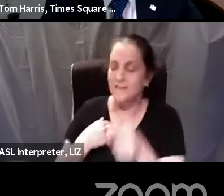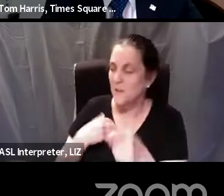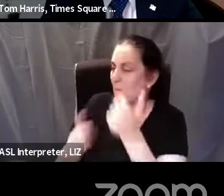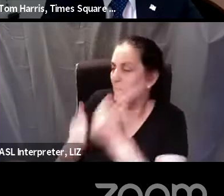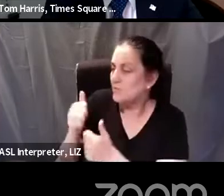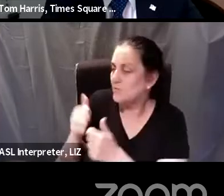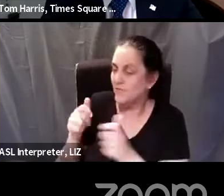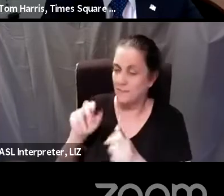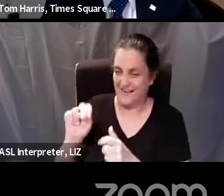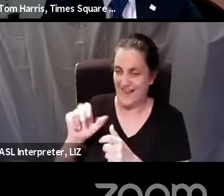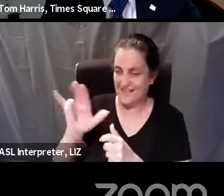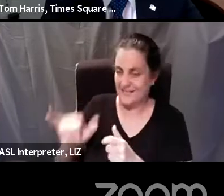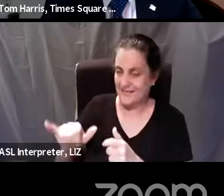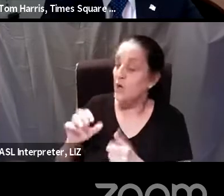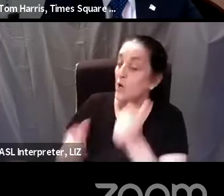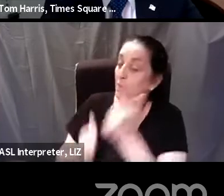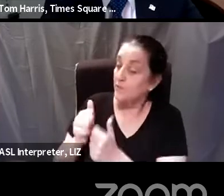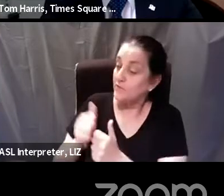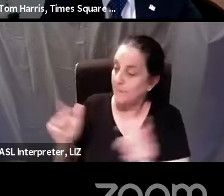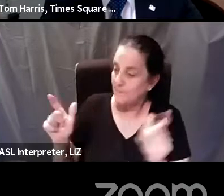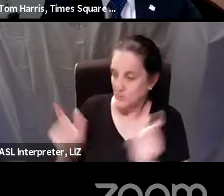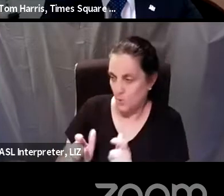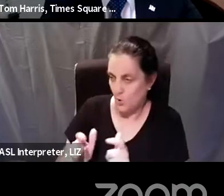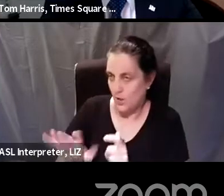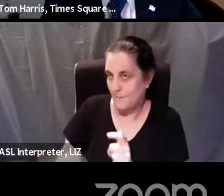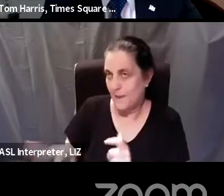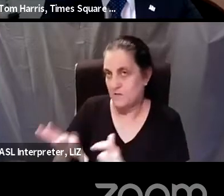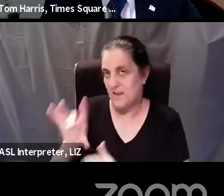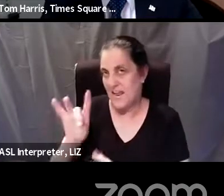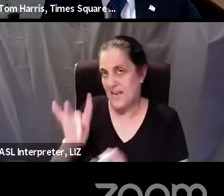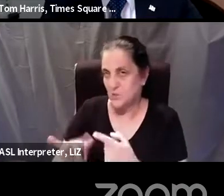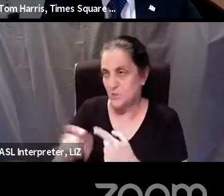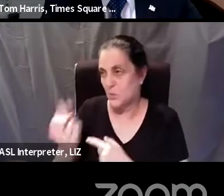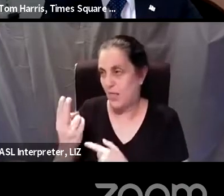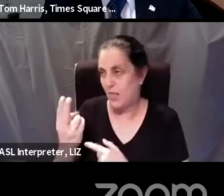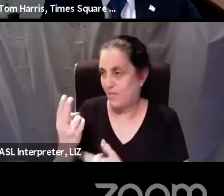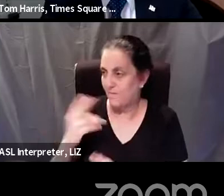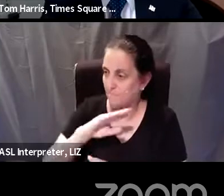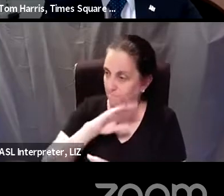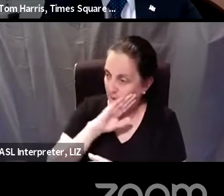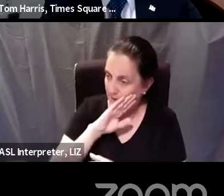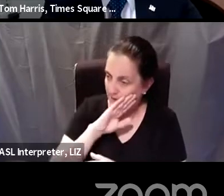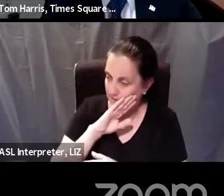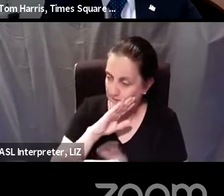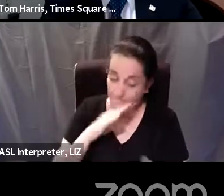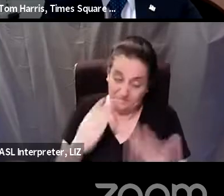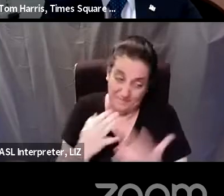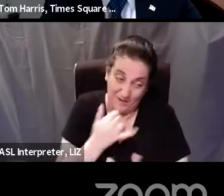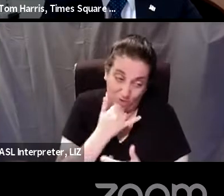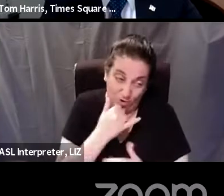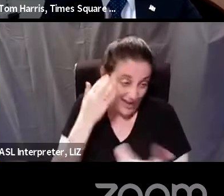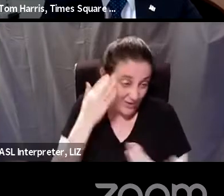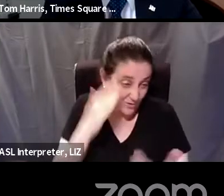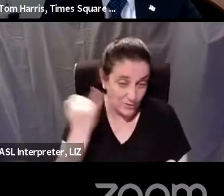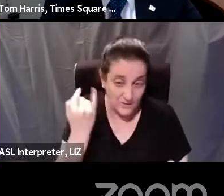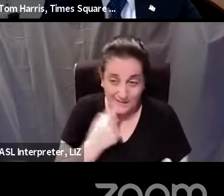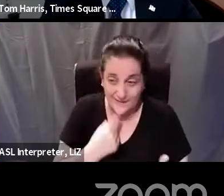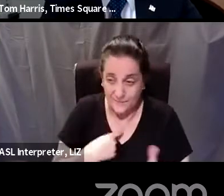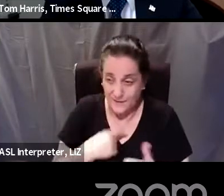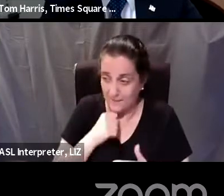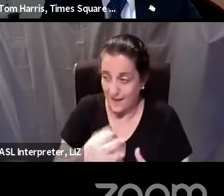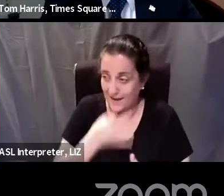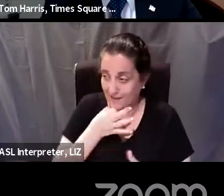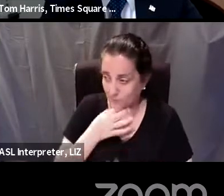vary from, I believe they're between 8 and 12 beds. I mean, somebody correct me if I'm wrong about that. I'm not an expert, but